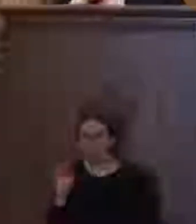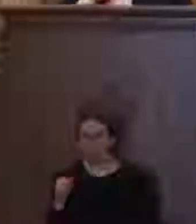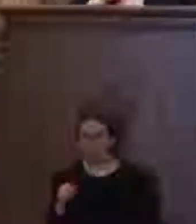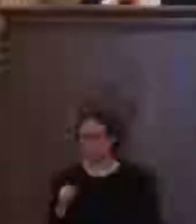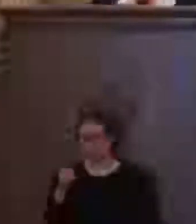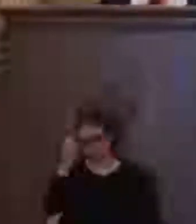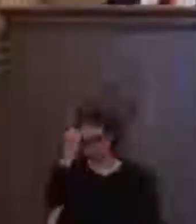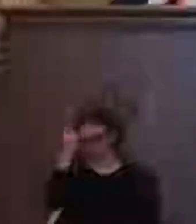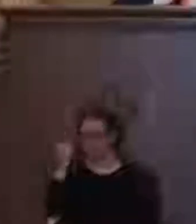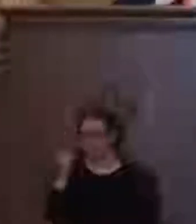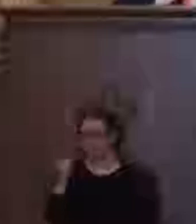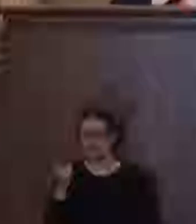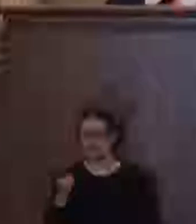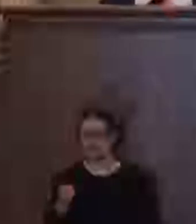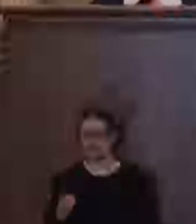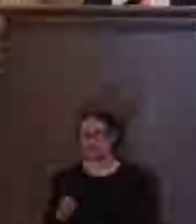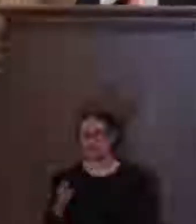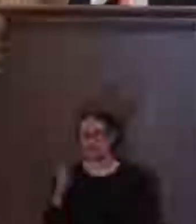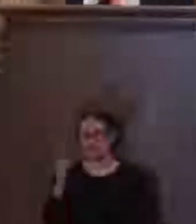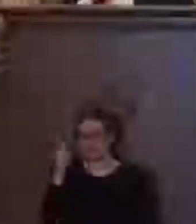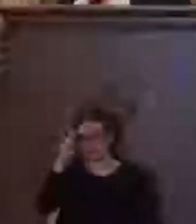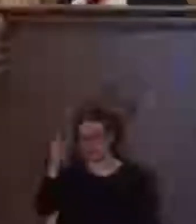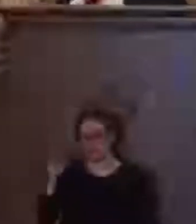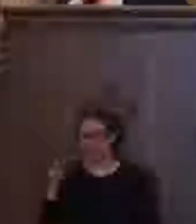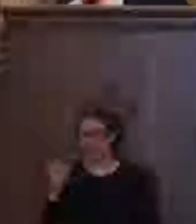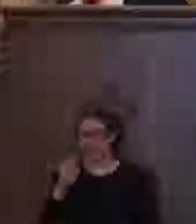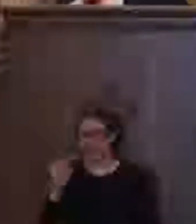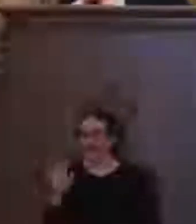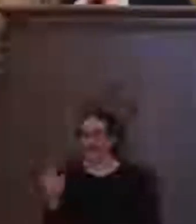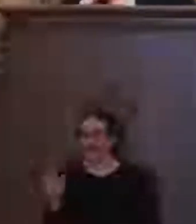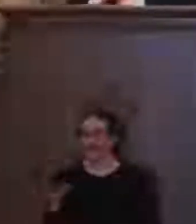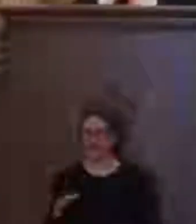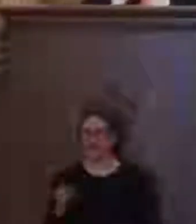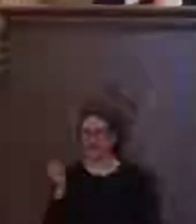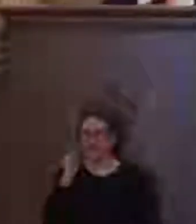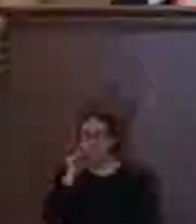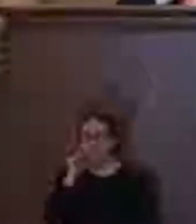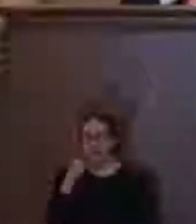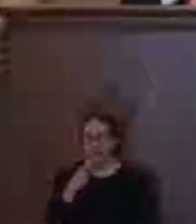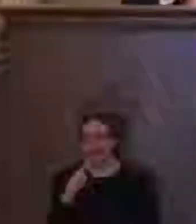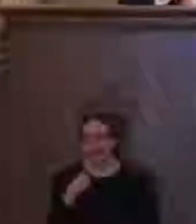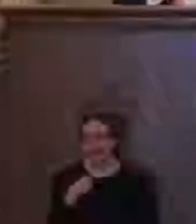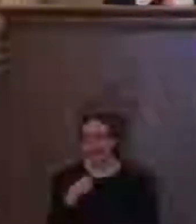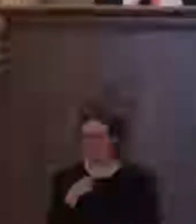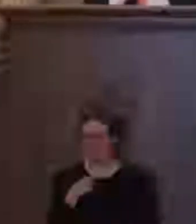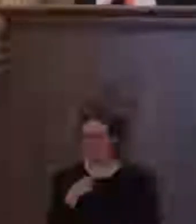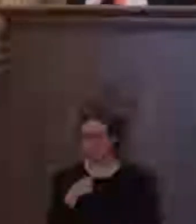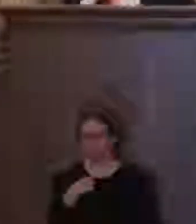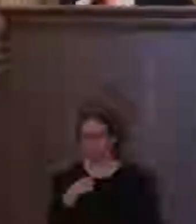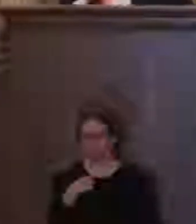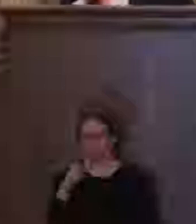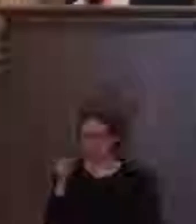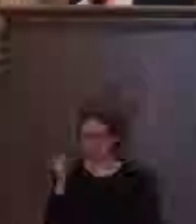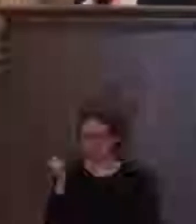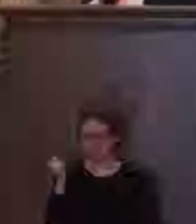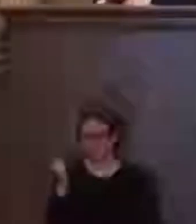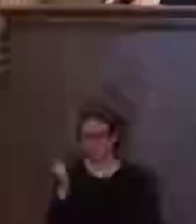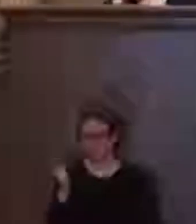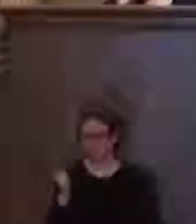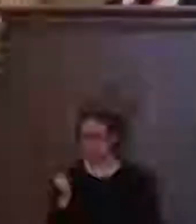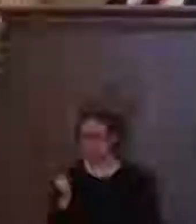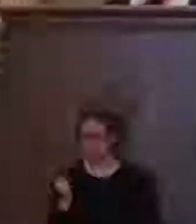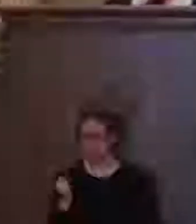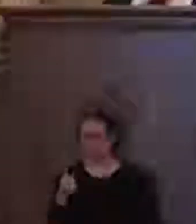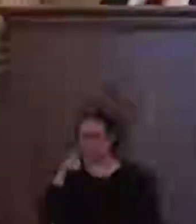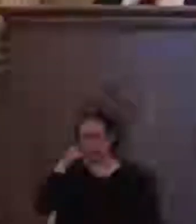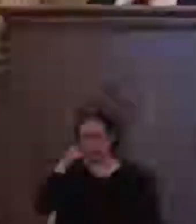I realized it was him. I said, hey, man, can you hear me? And then it clicked. Then he called back.